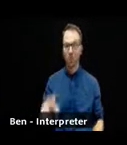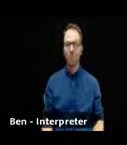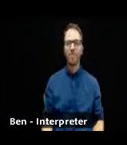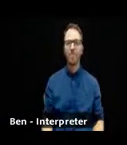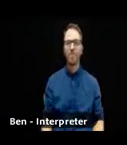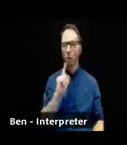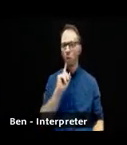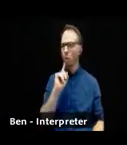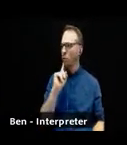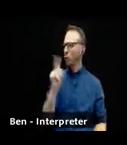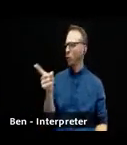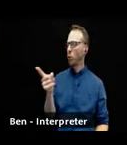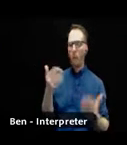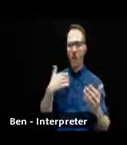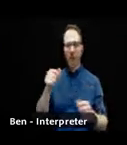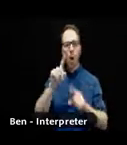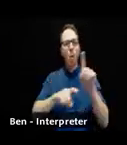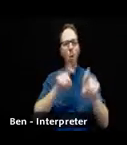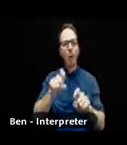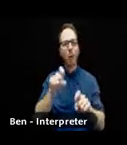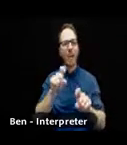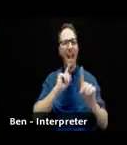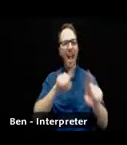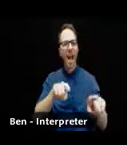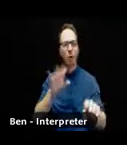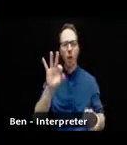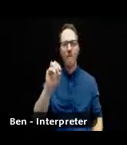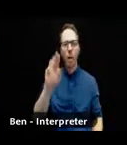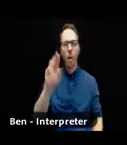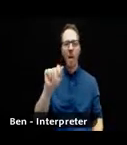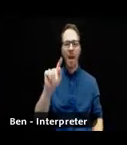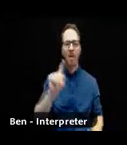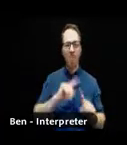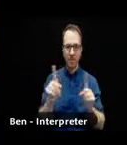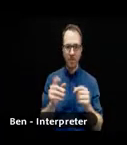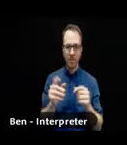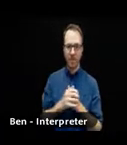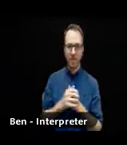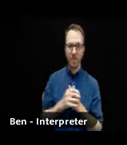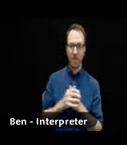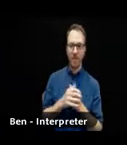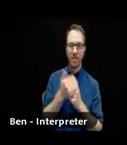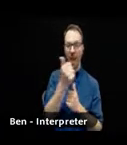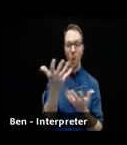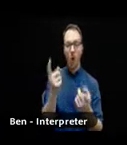maybe do it in a question answer format. But is